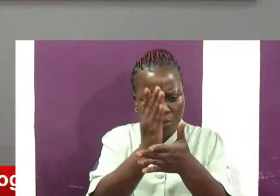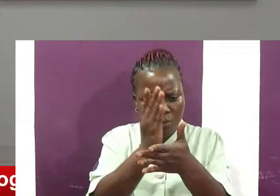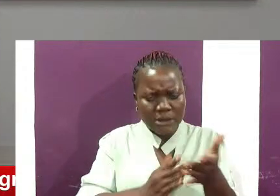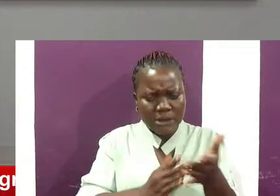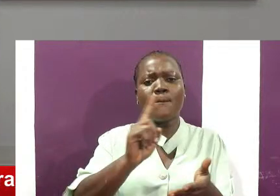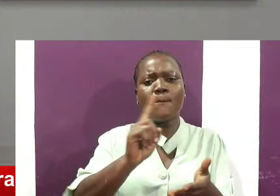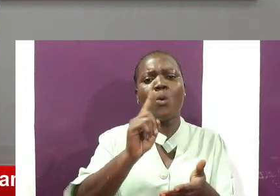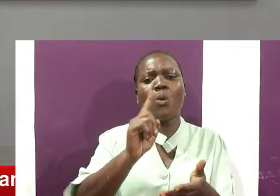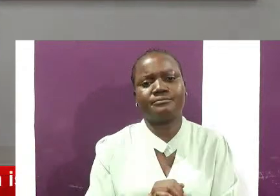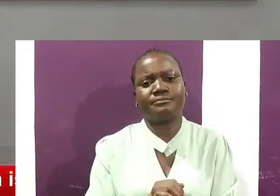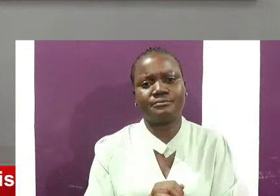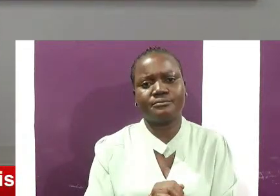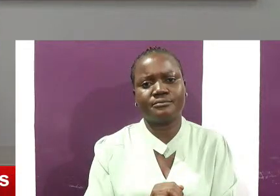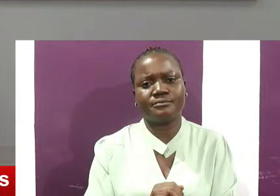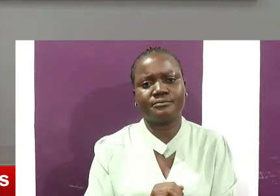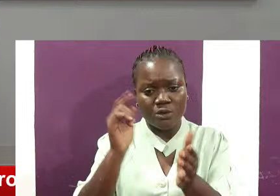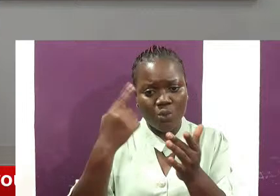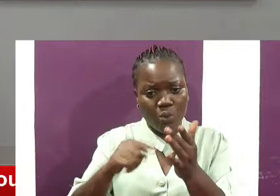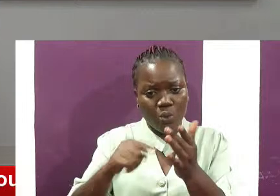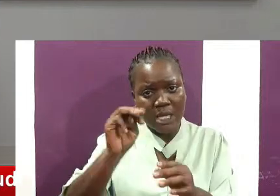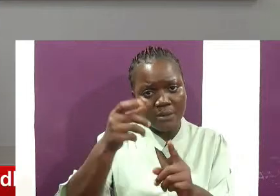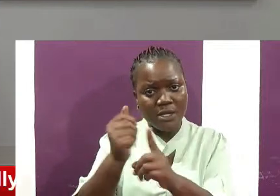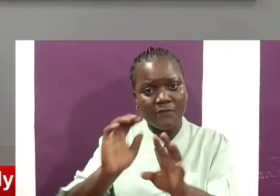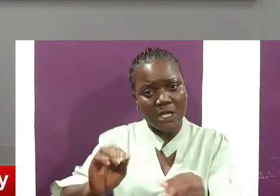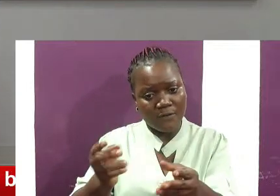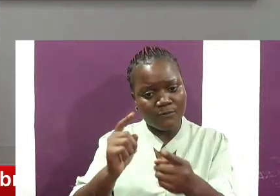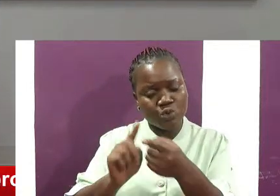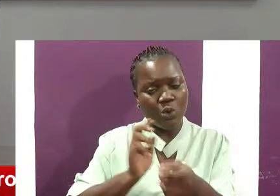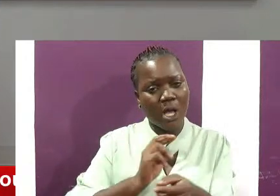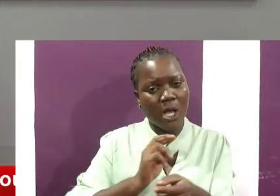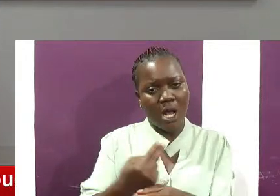We know this source was Jesus Christ through the Holy Spirit.